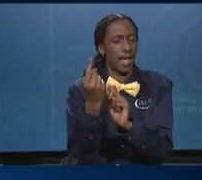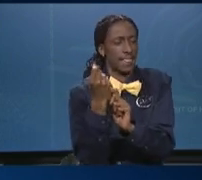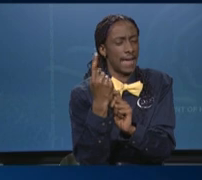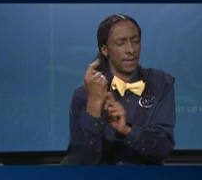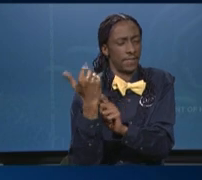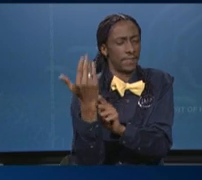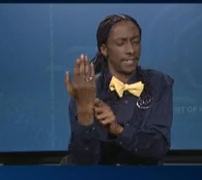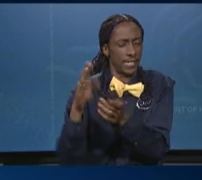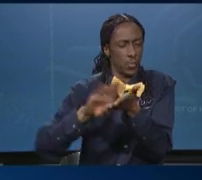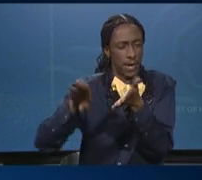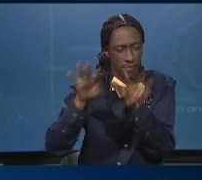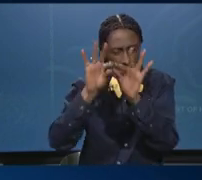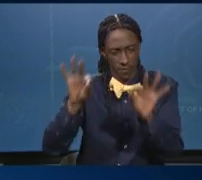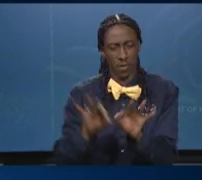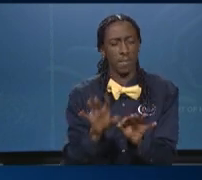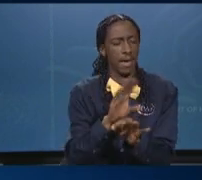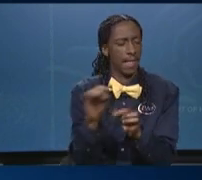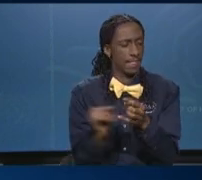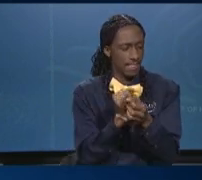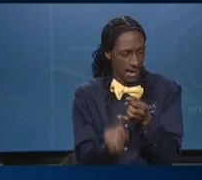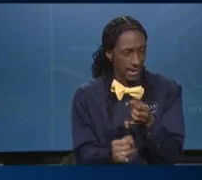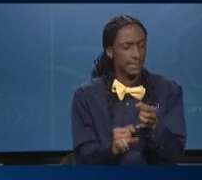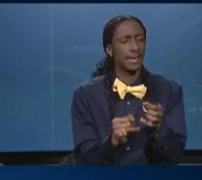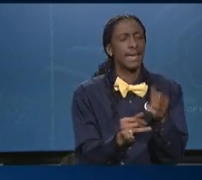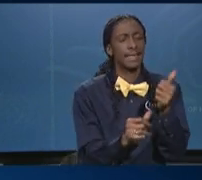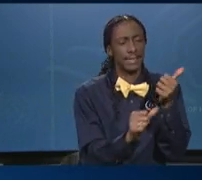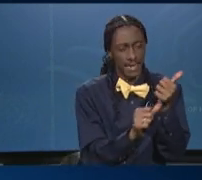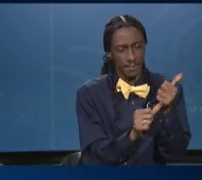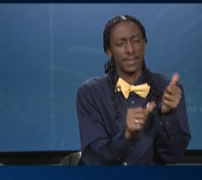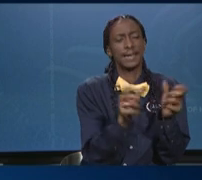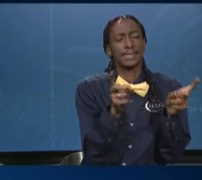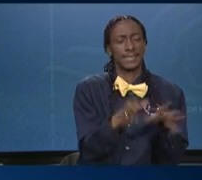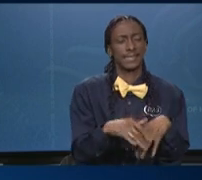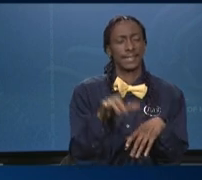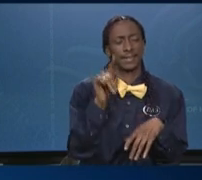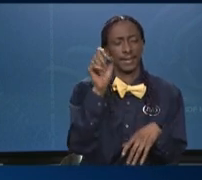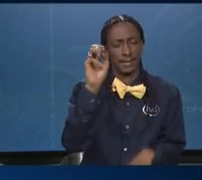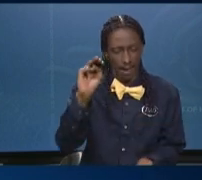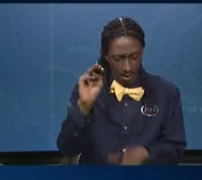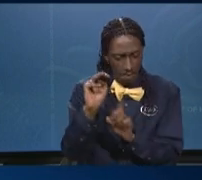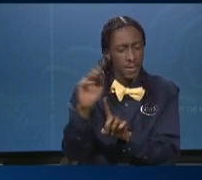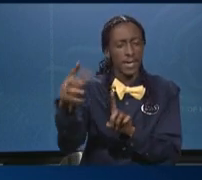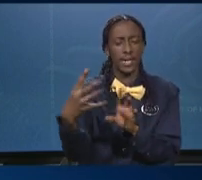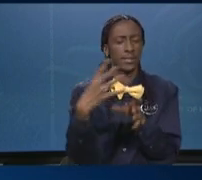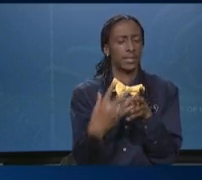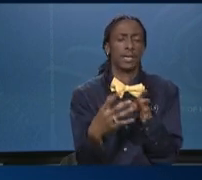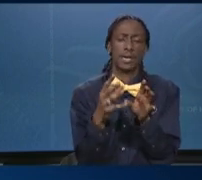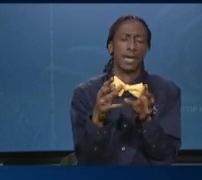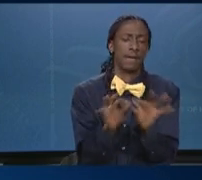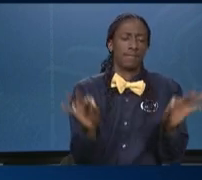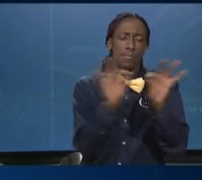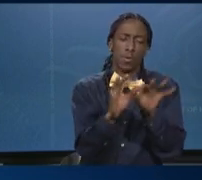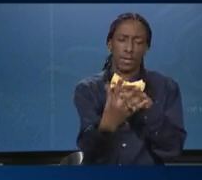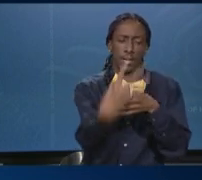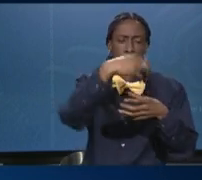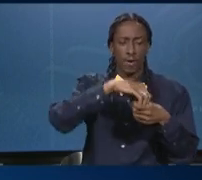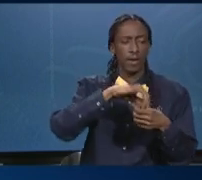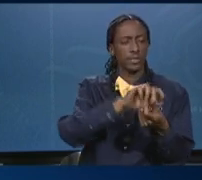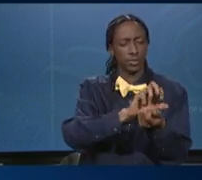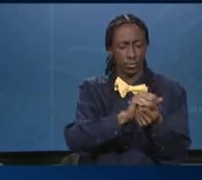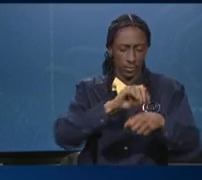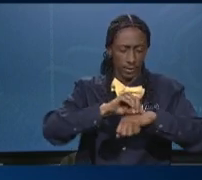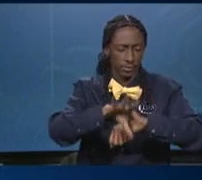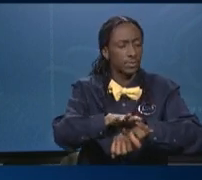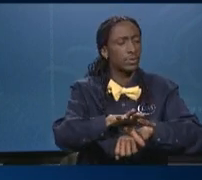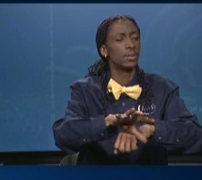by Deputy Assistant Secretary Tom Cordair, who has played a critical role in shaping our nation's work in substance abuse